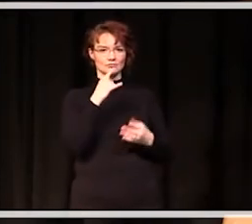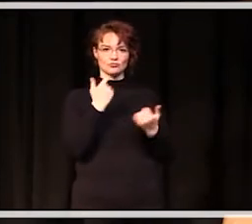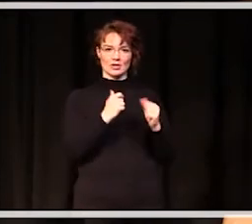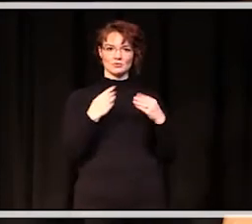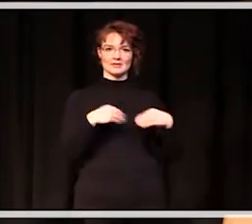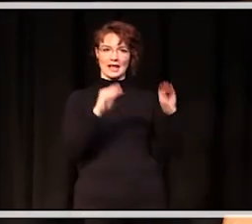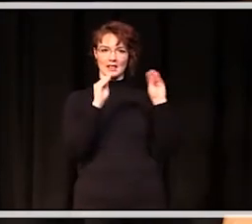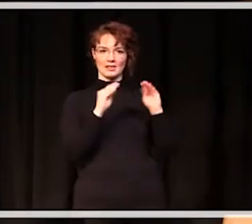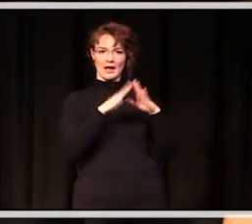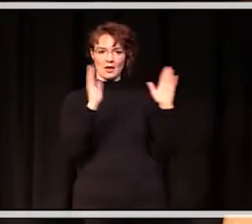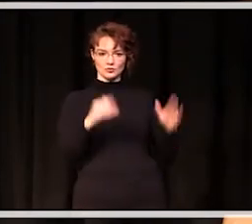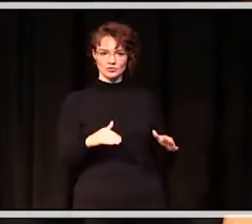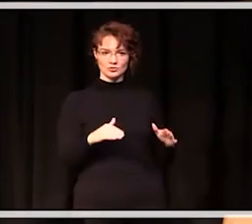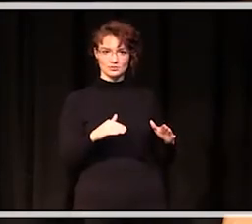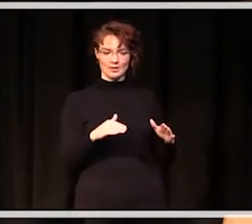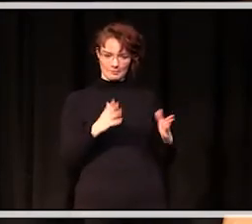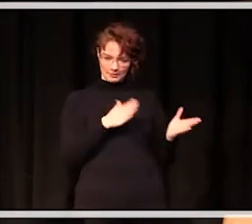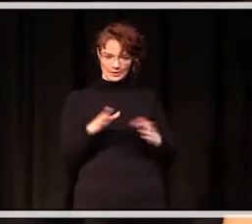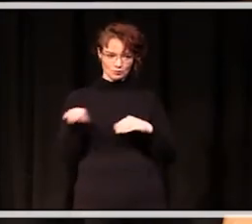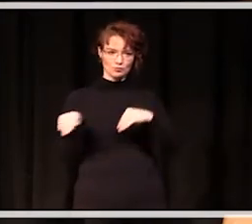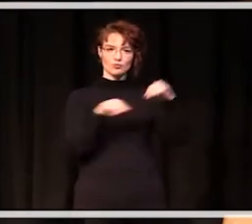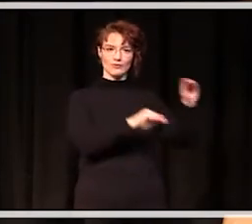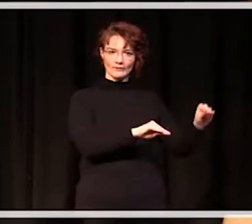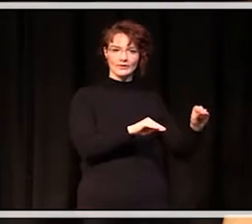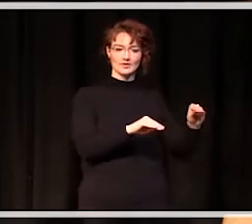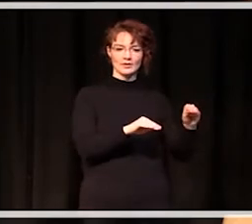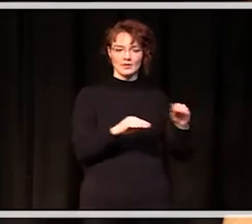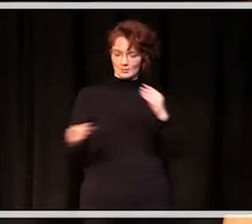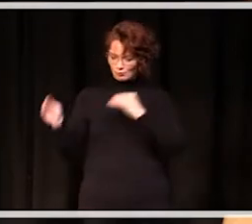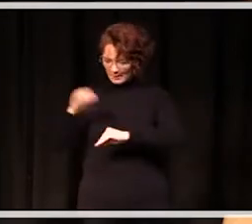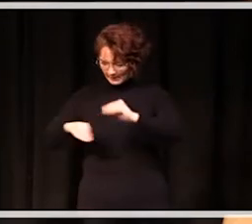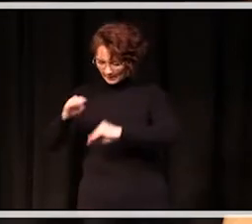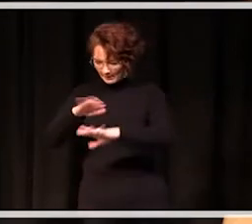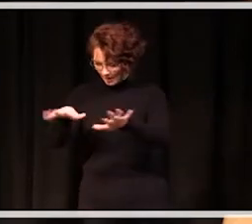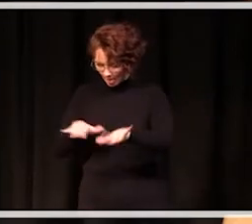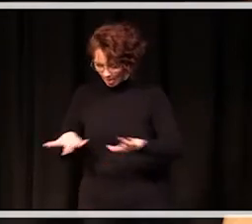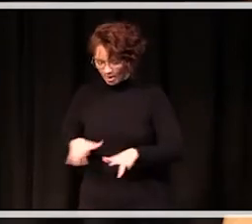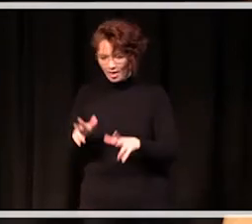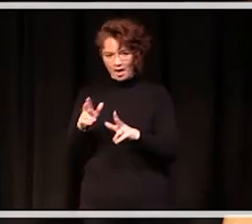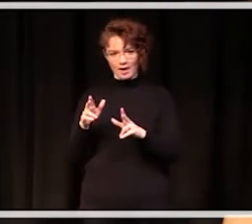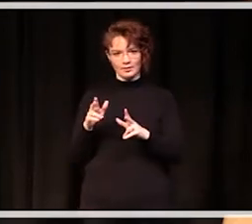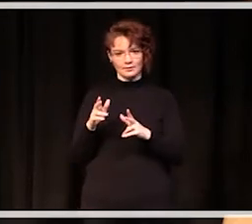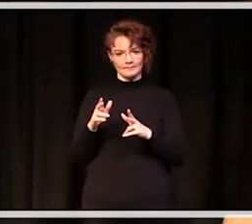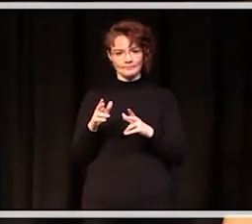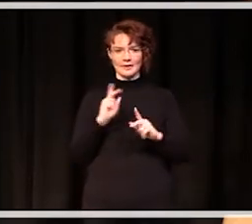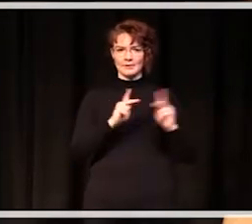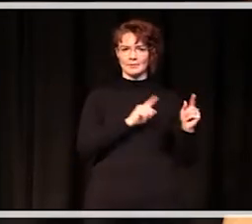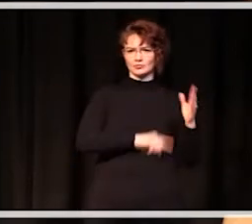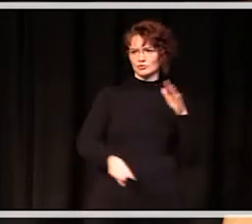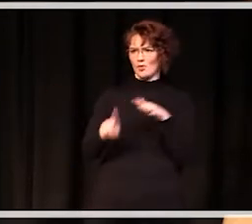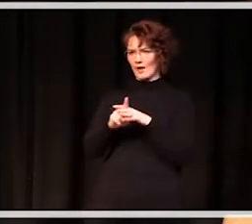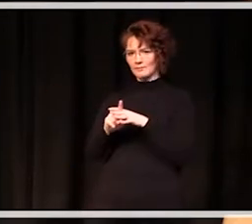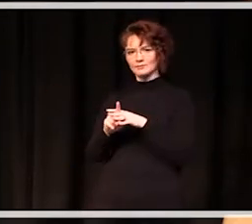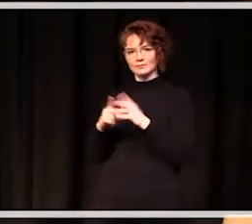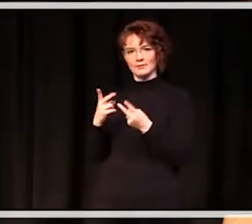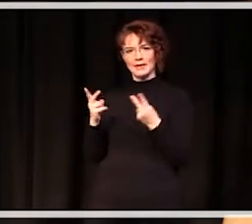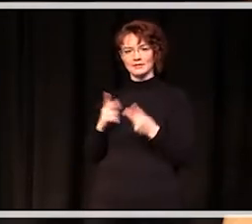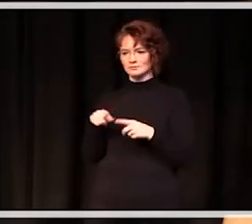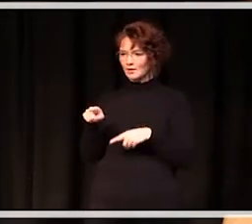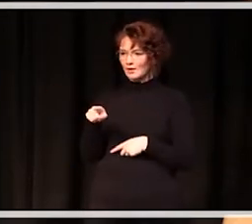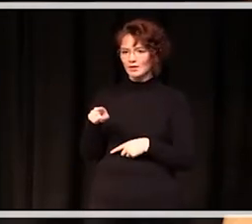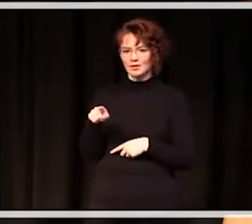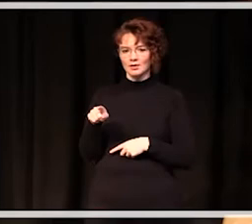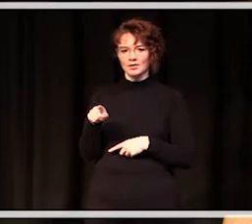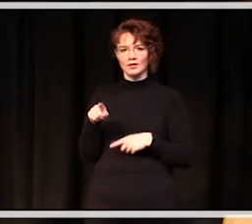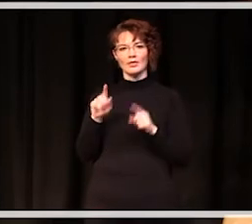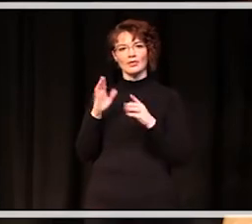house. They're moving out of their house. And as they're packing and moving, people are showing up to their place. And they're there